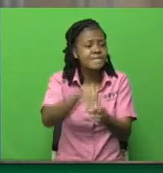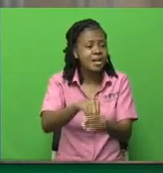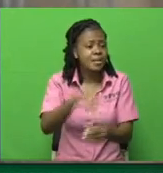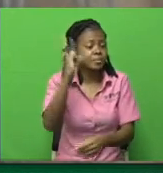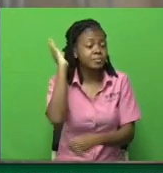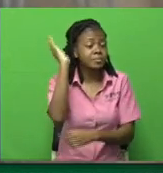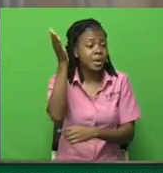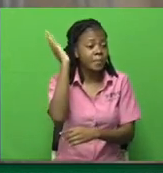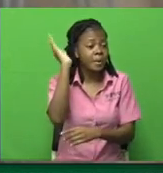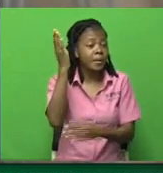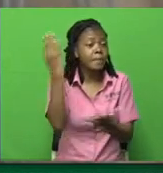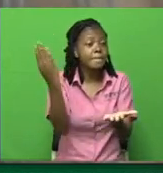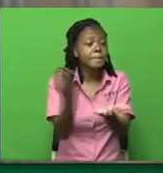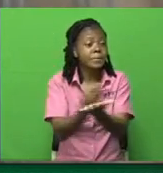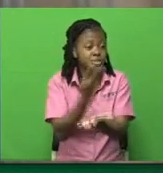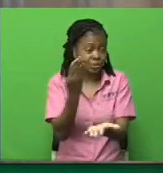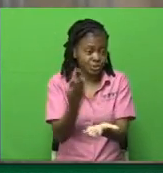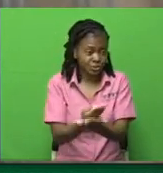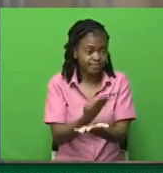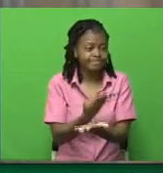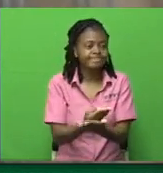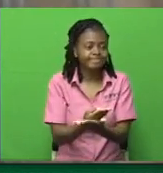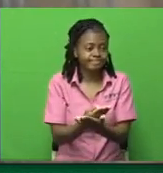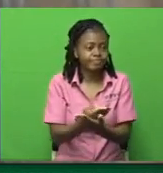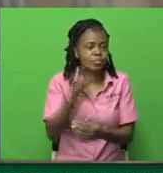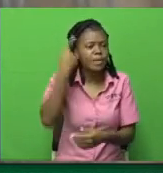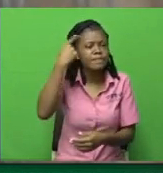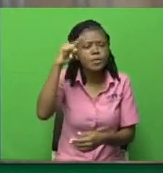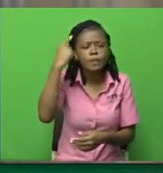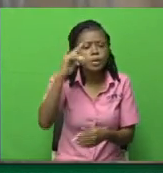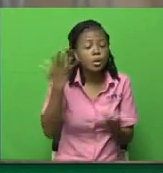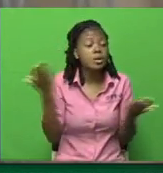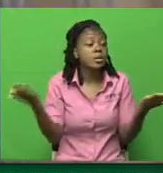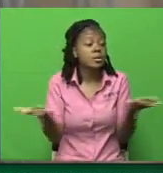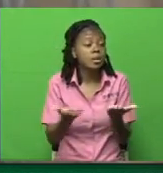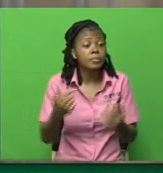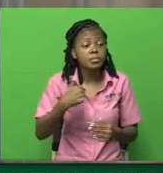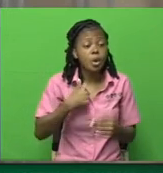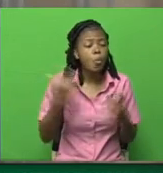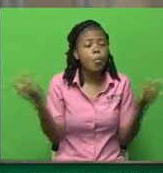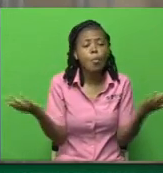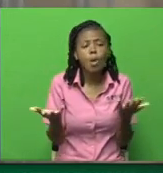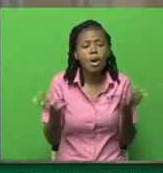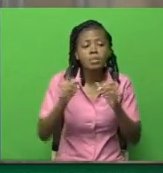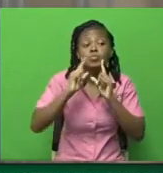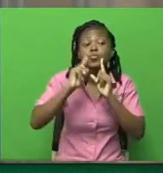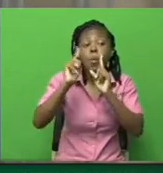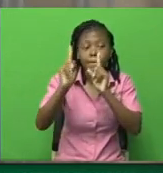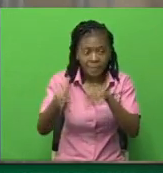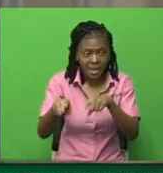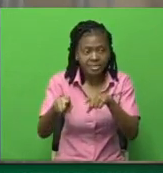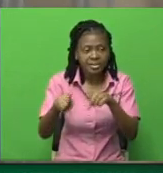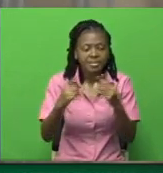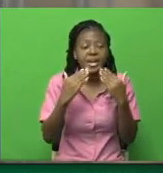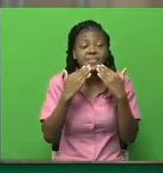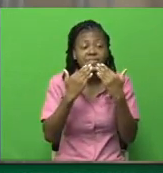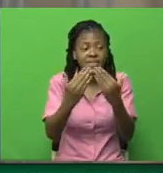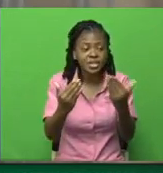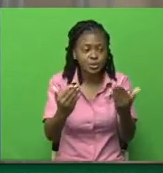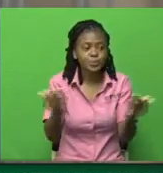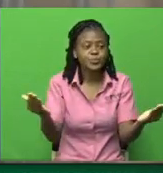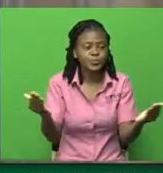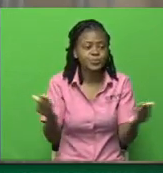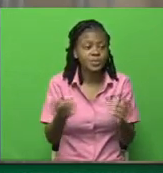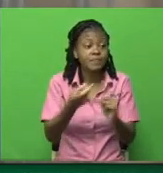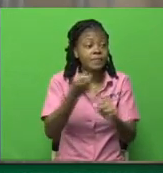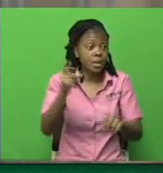debate to have this opportunity to respond and I thank you for it on behalf of the people of Trinidad